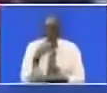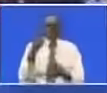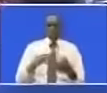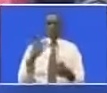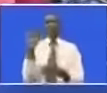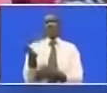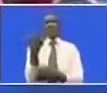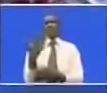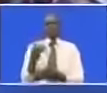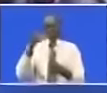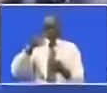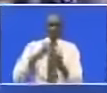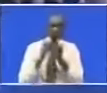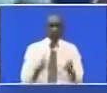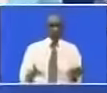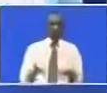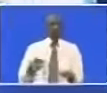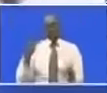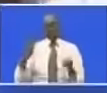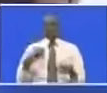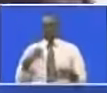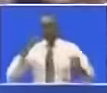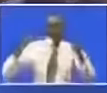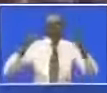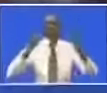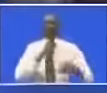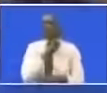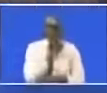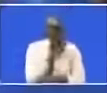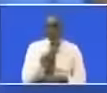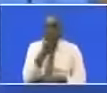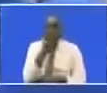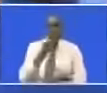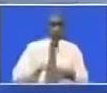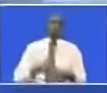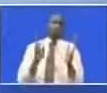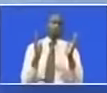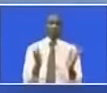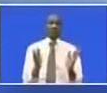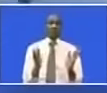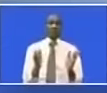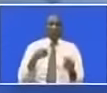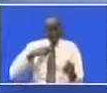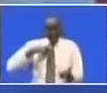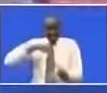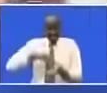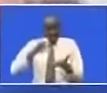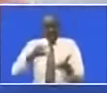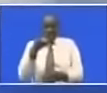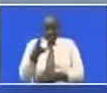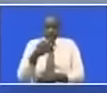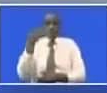of ballot papers, causing some of the voters to protest along the busy Dar es Salaam Morogoro Road. Now, where I'm standing, this is a